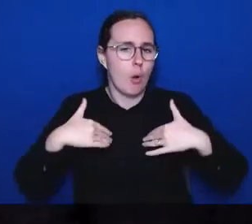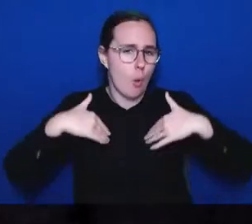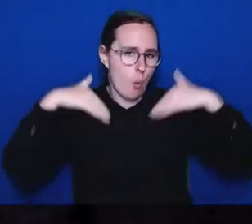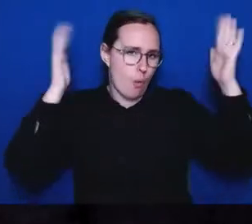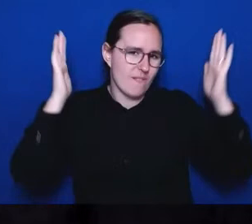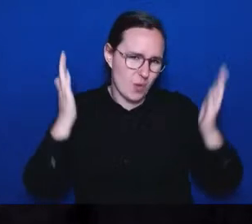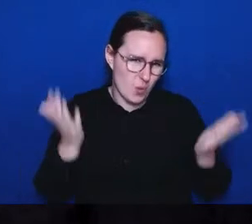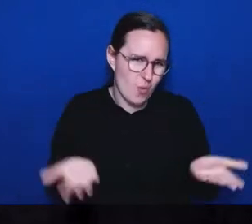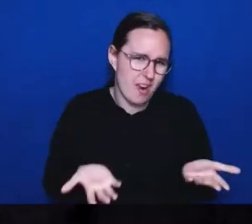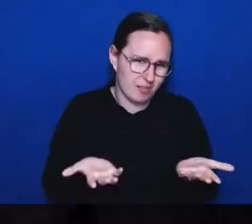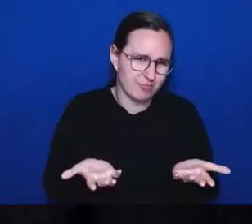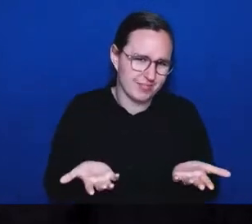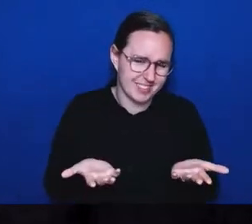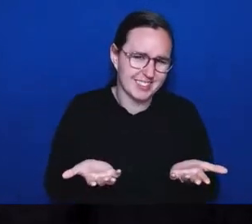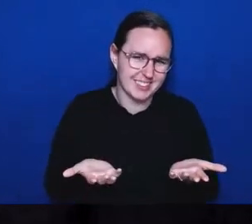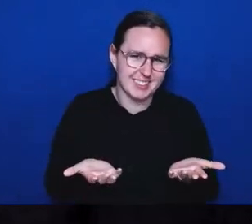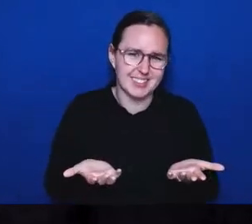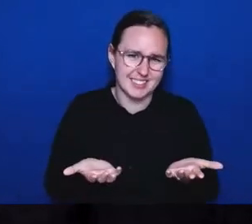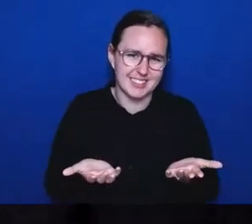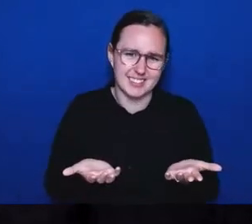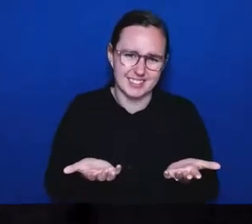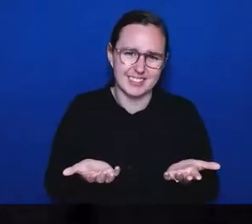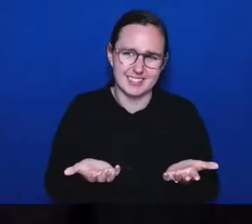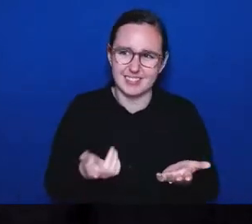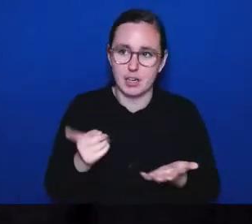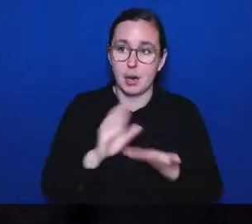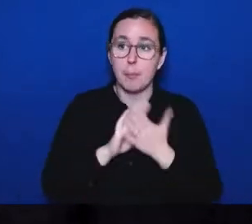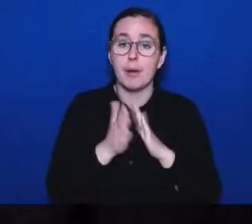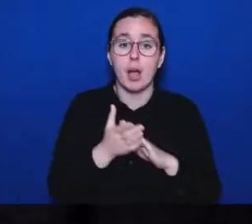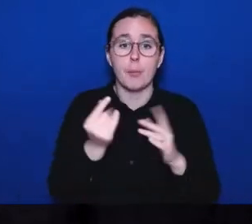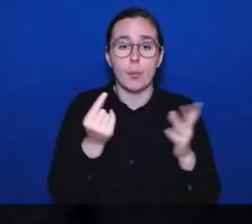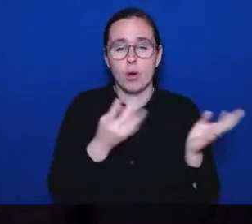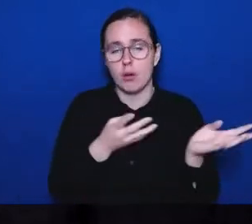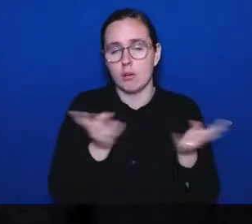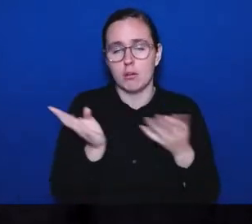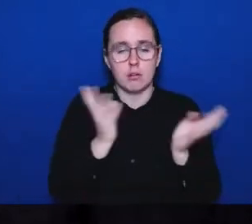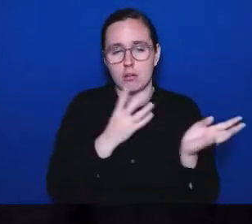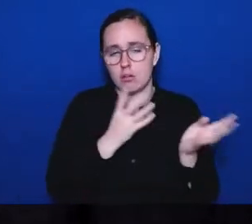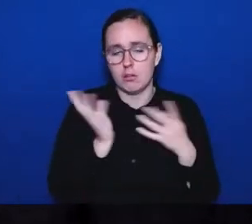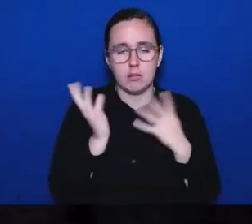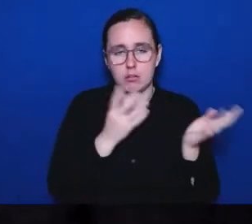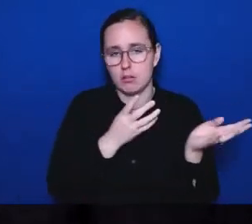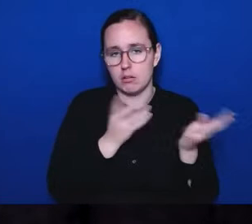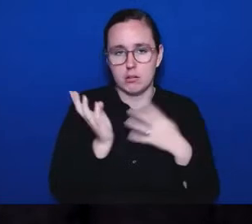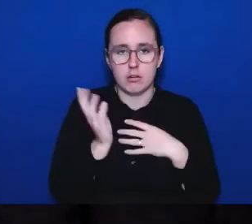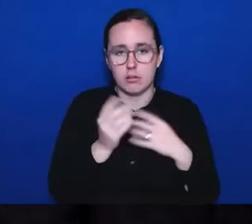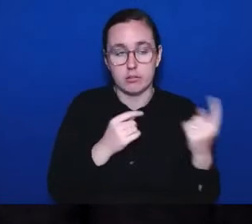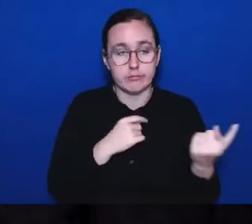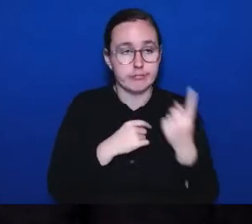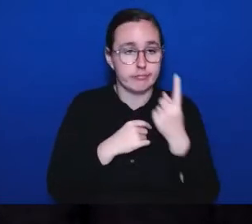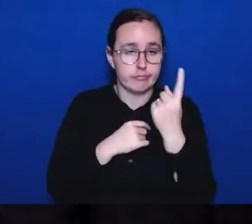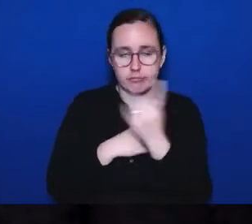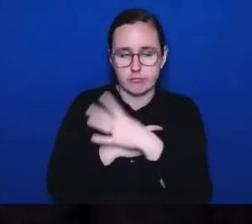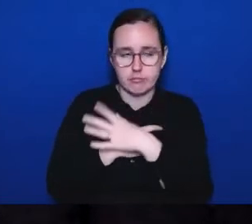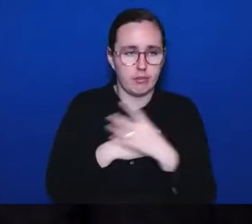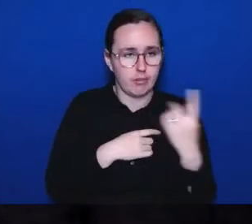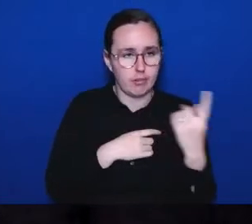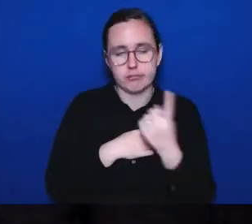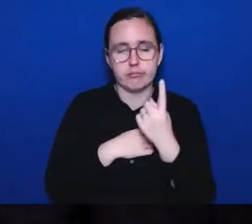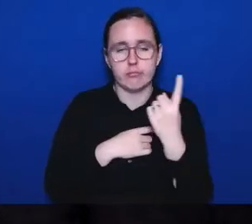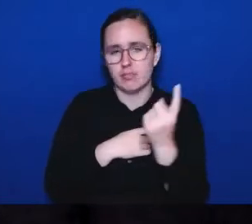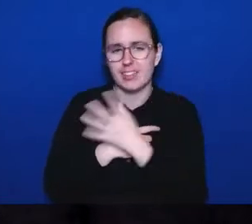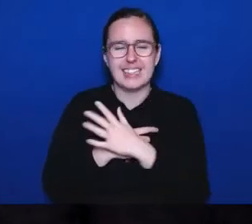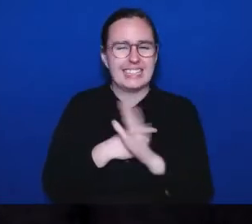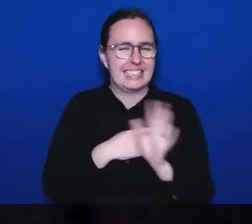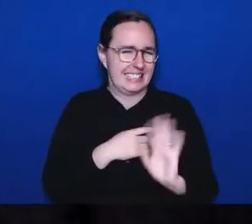compensate transactional care. And what we are trying to provide is this real attention to the need for longitudinal primary care